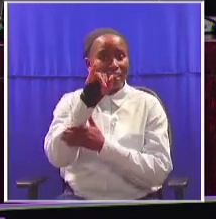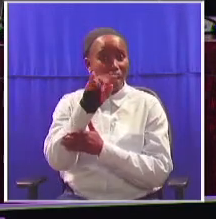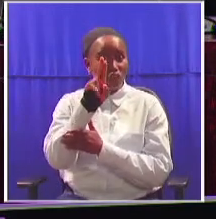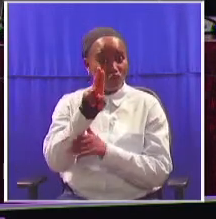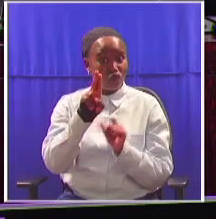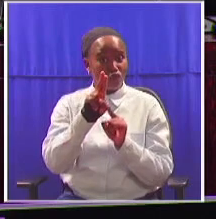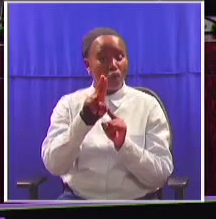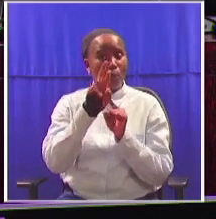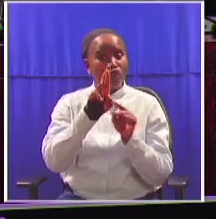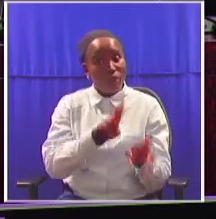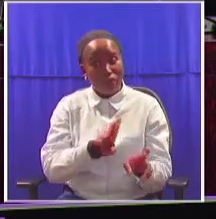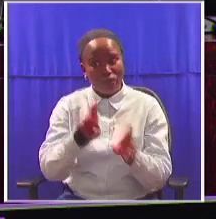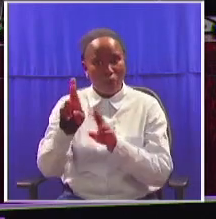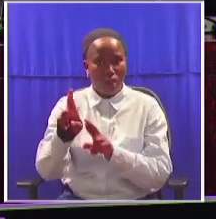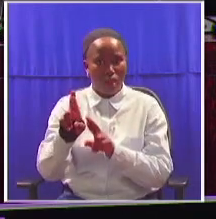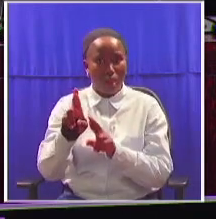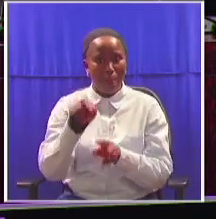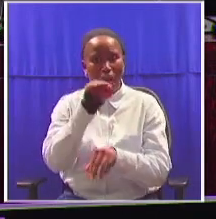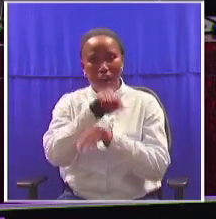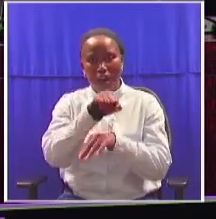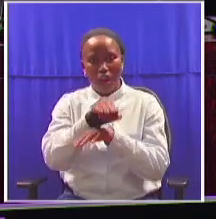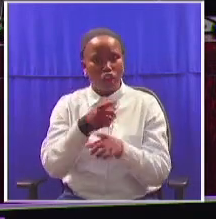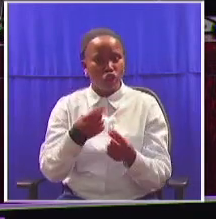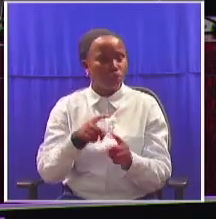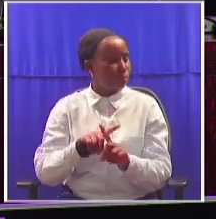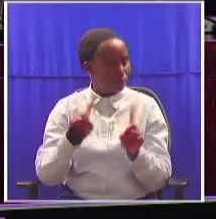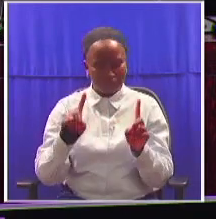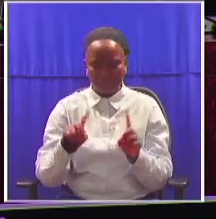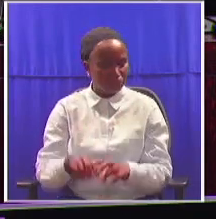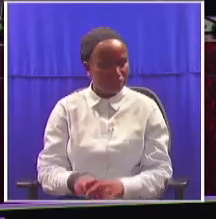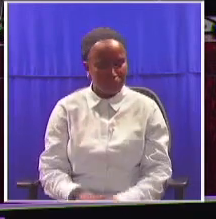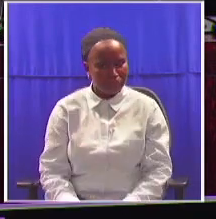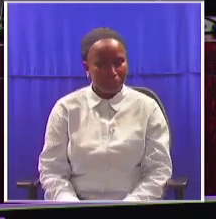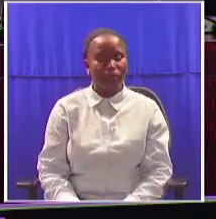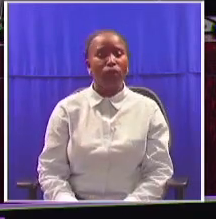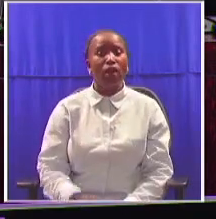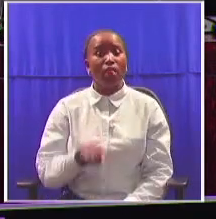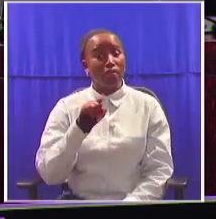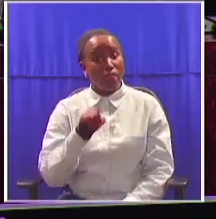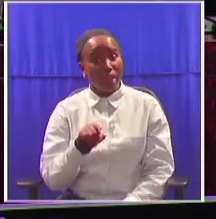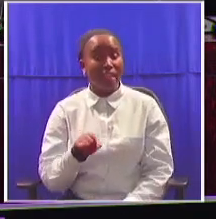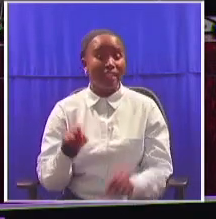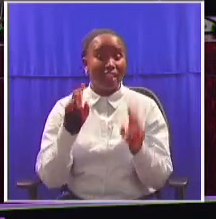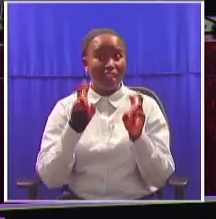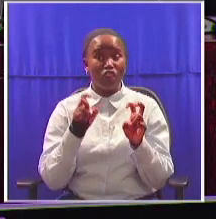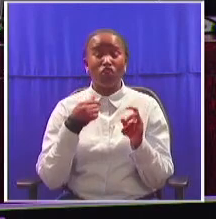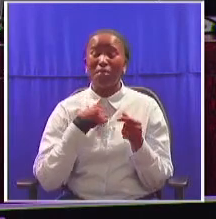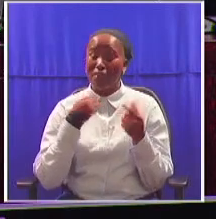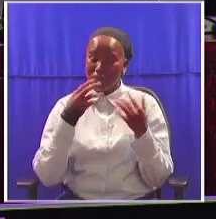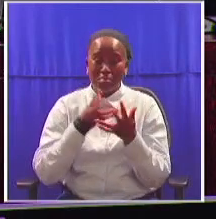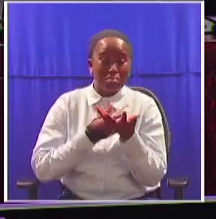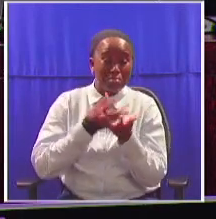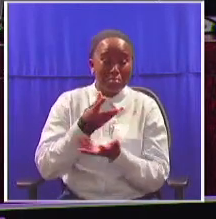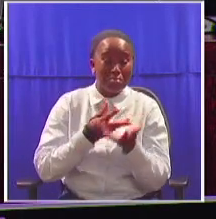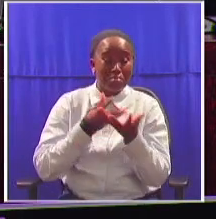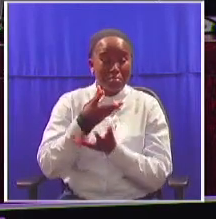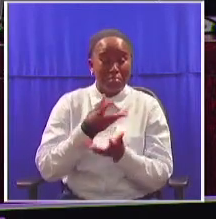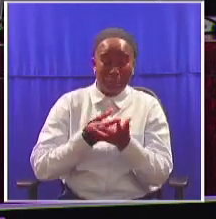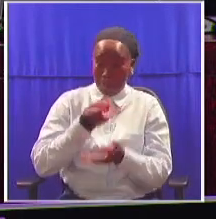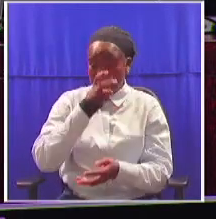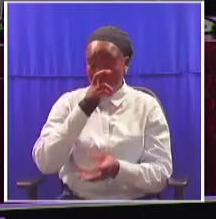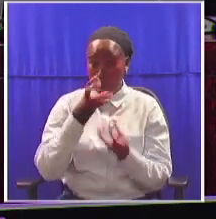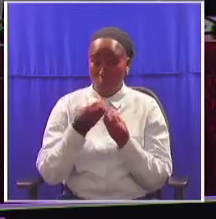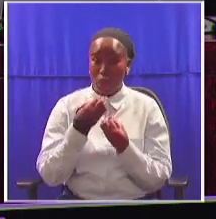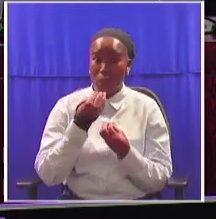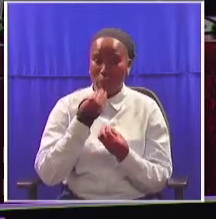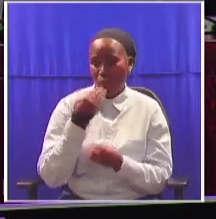are not disregarded. This is an issue I've raised sharply with the ministers in my engagements